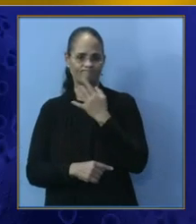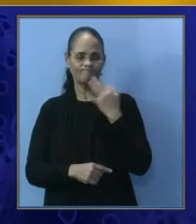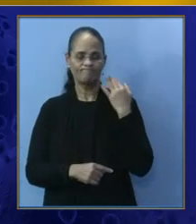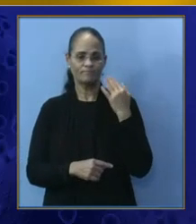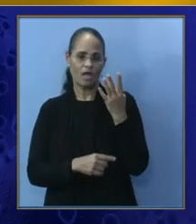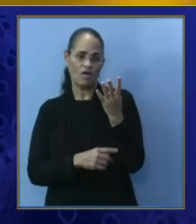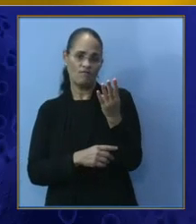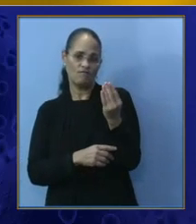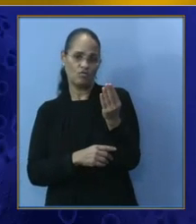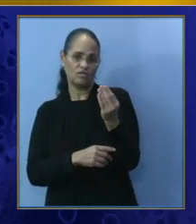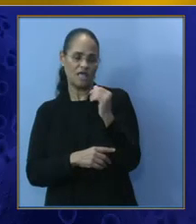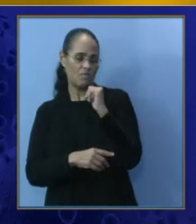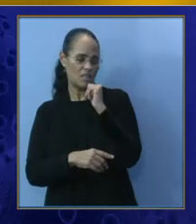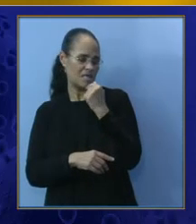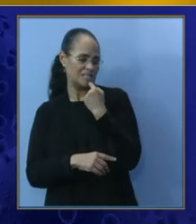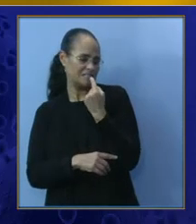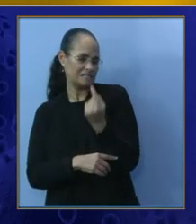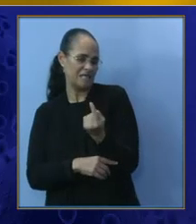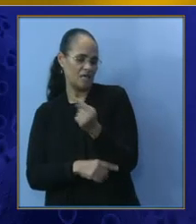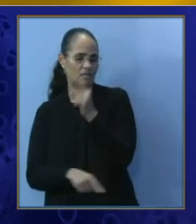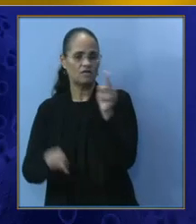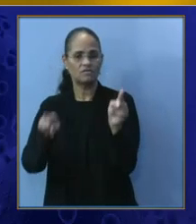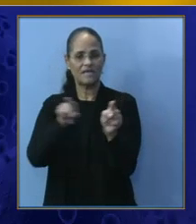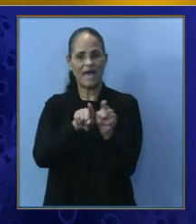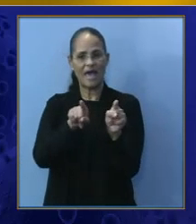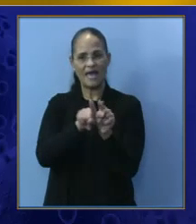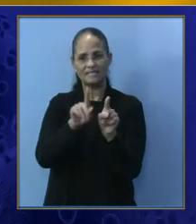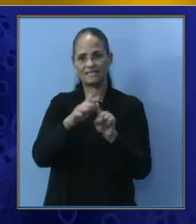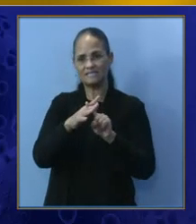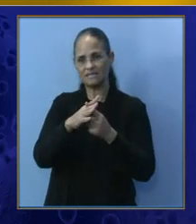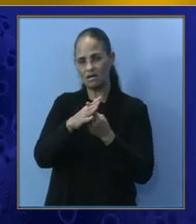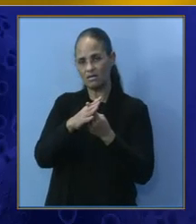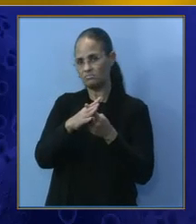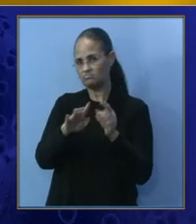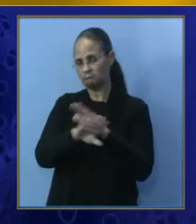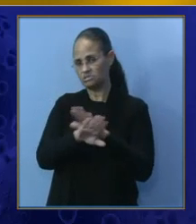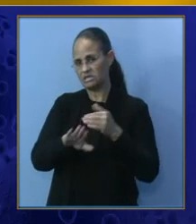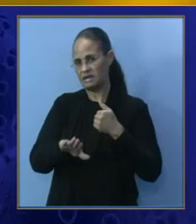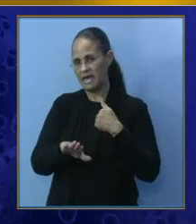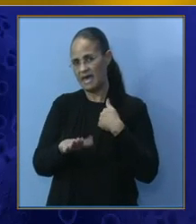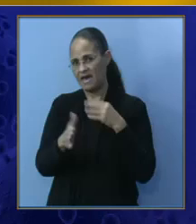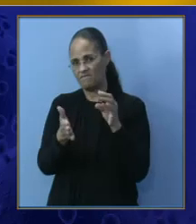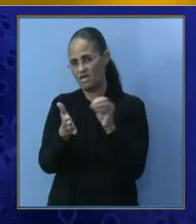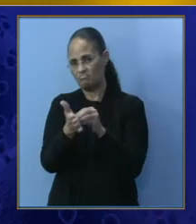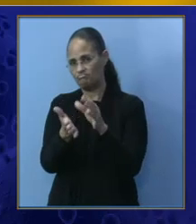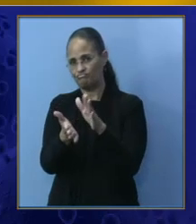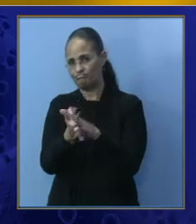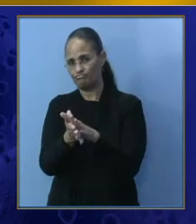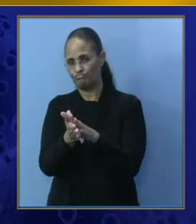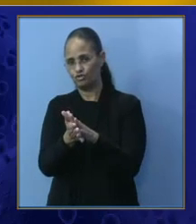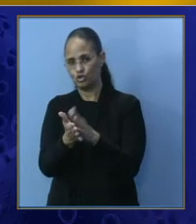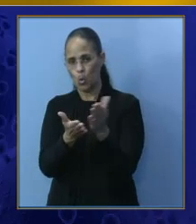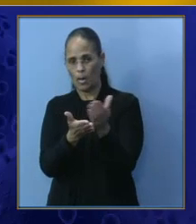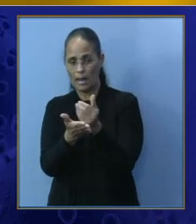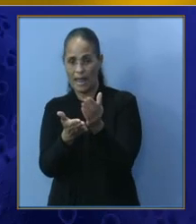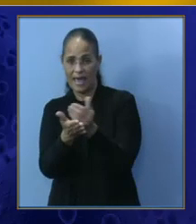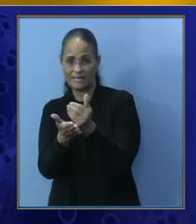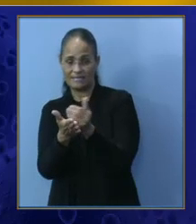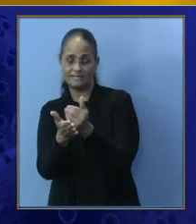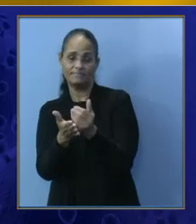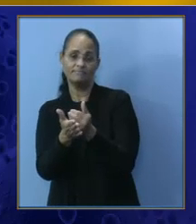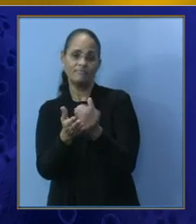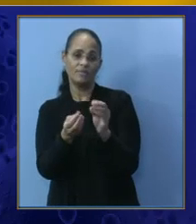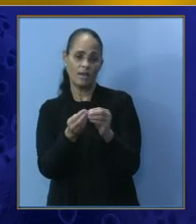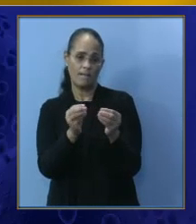14% race was not stated, and this was as the initial online form did not have this field for us to be able to collect the data with respect to